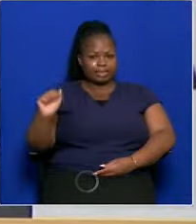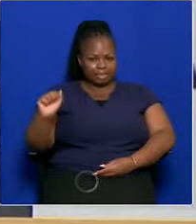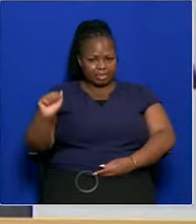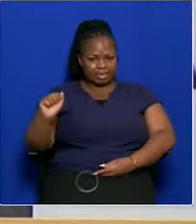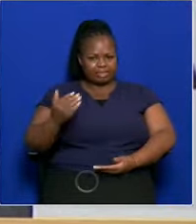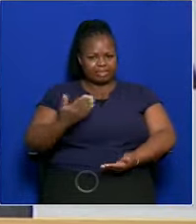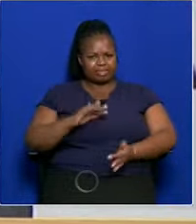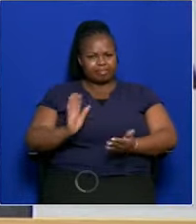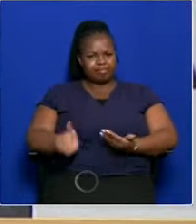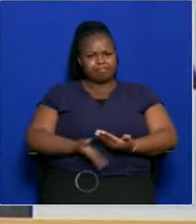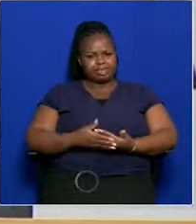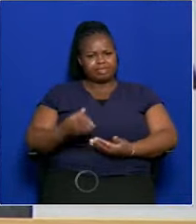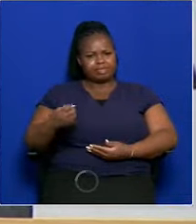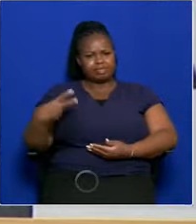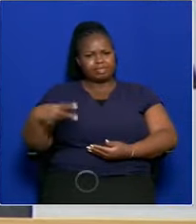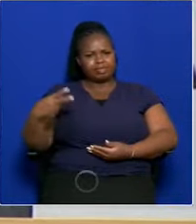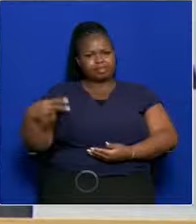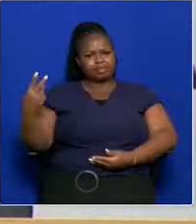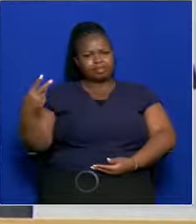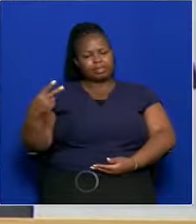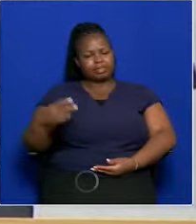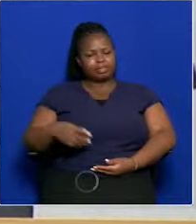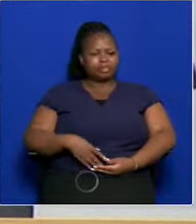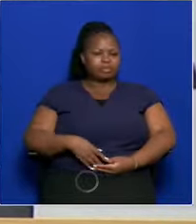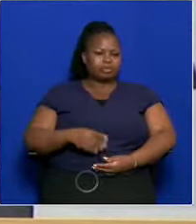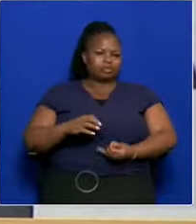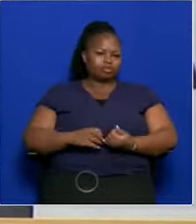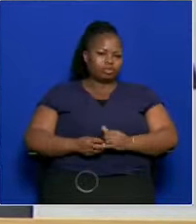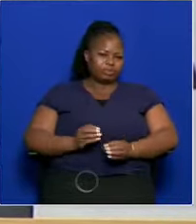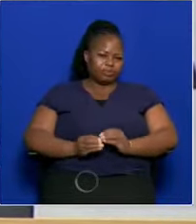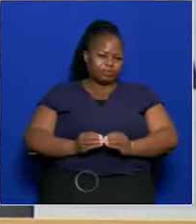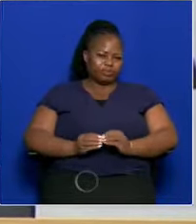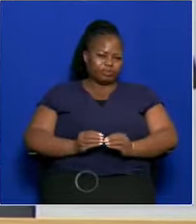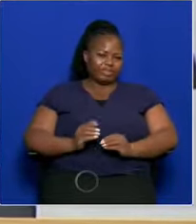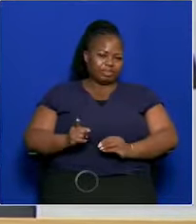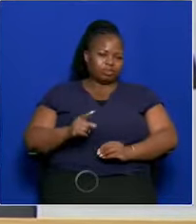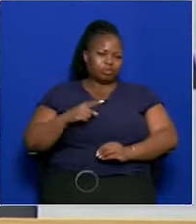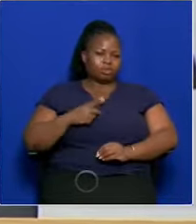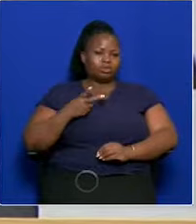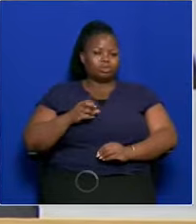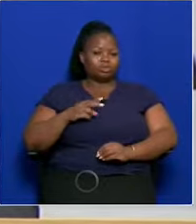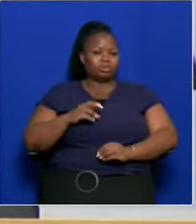and whatever. But I tried to correct that one. It was 2023,